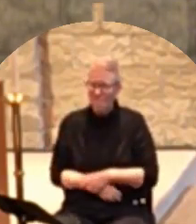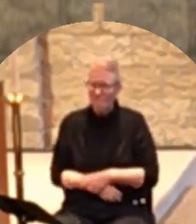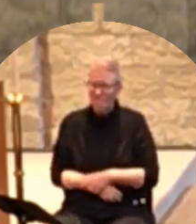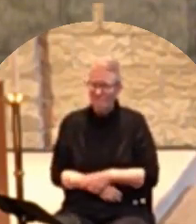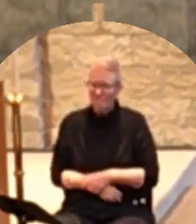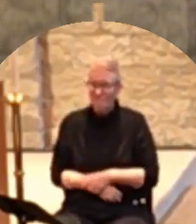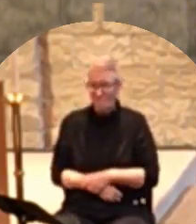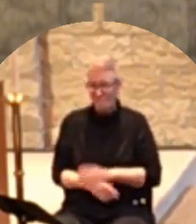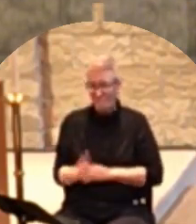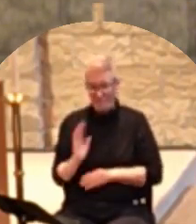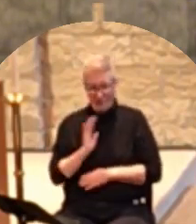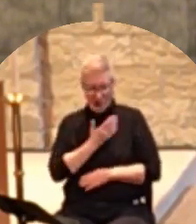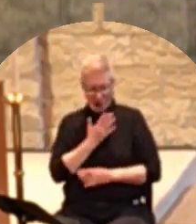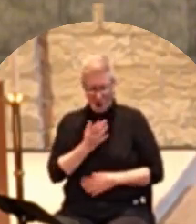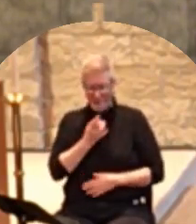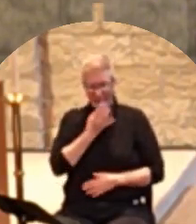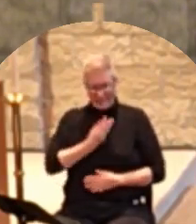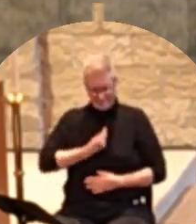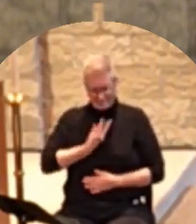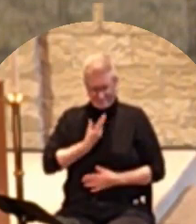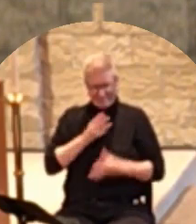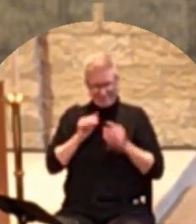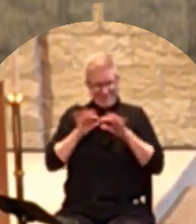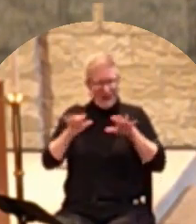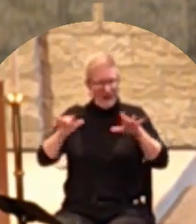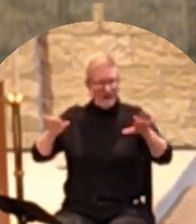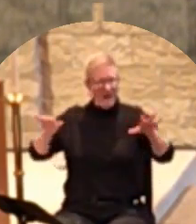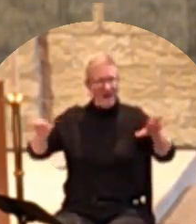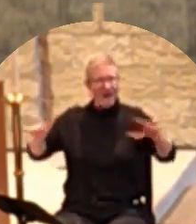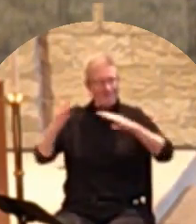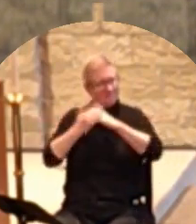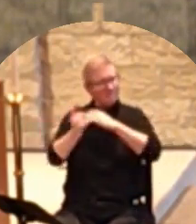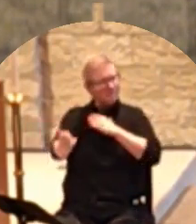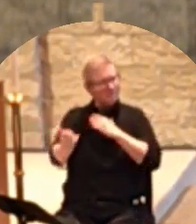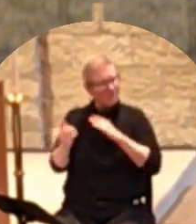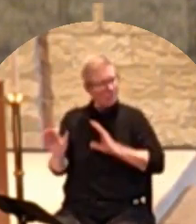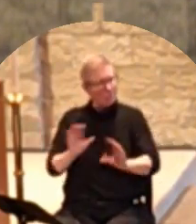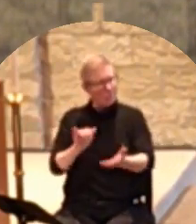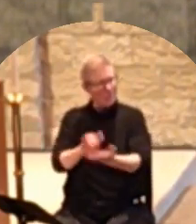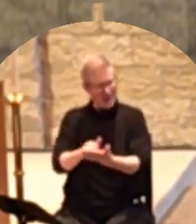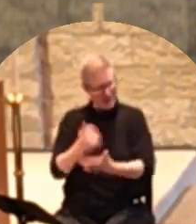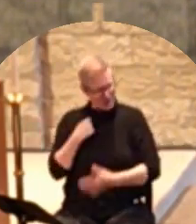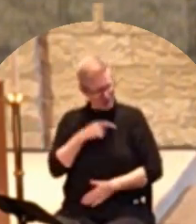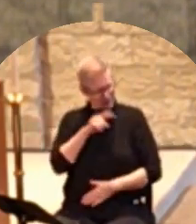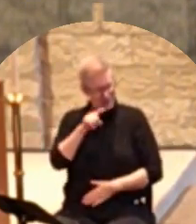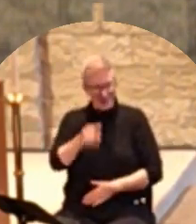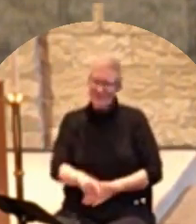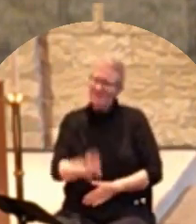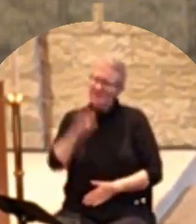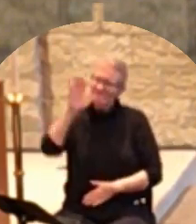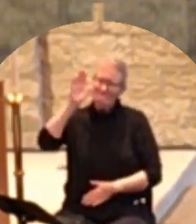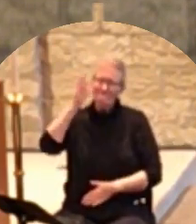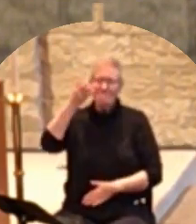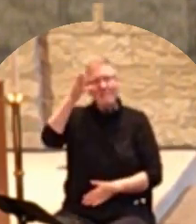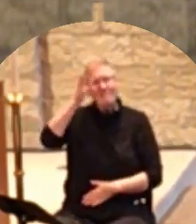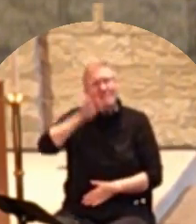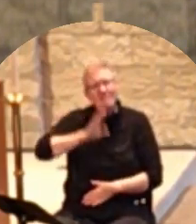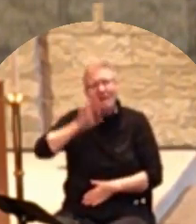light shine and be the hands and the feet and the voice of the Christ presence